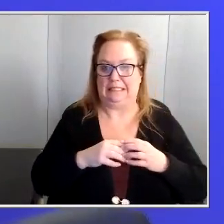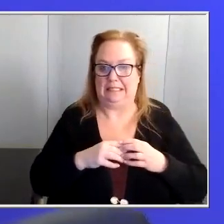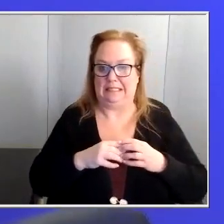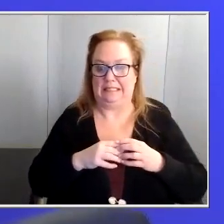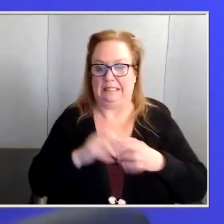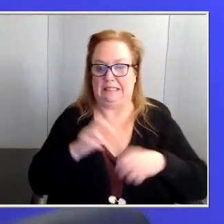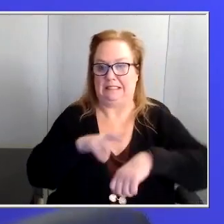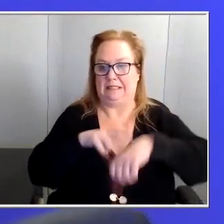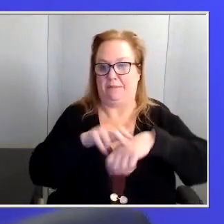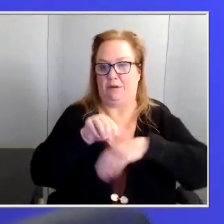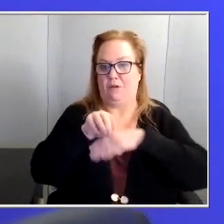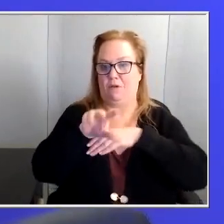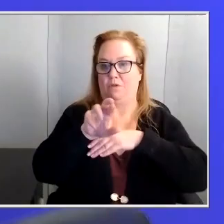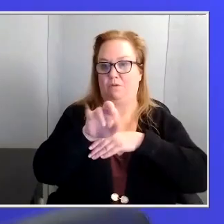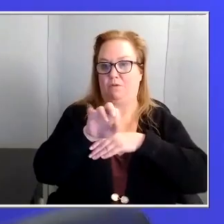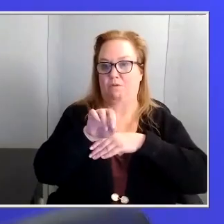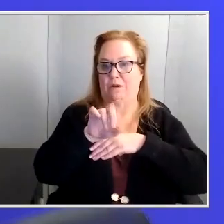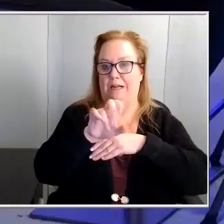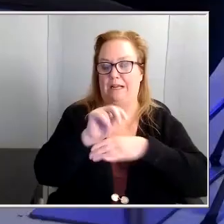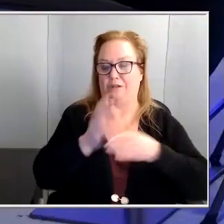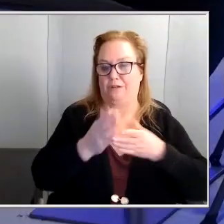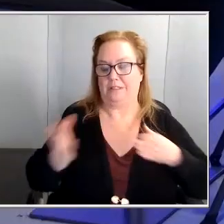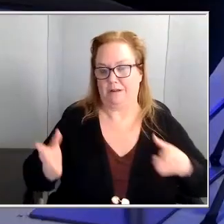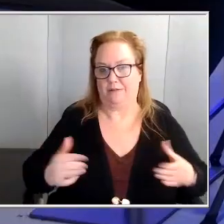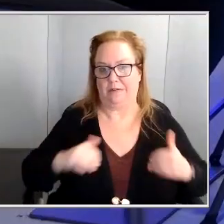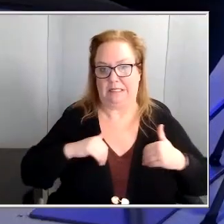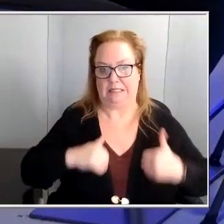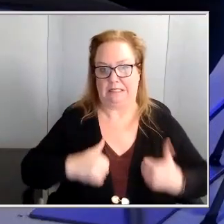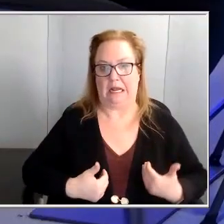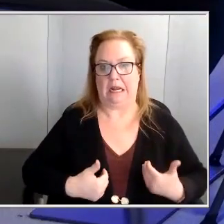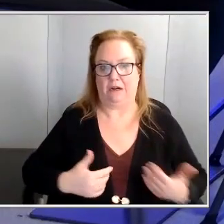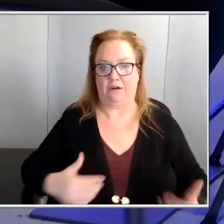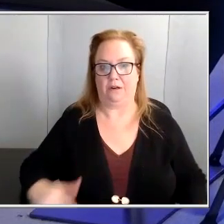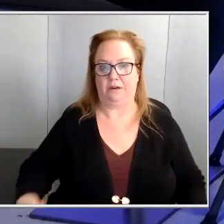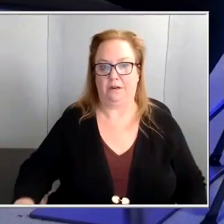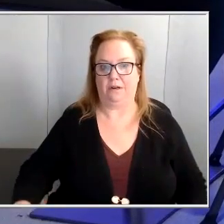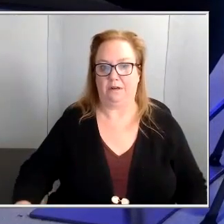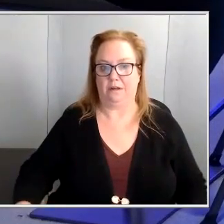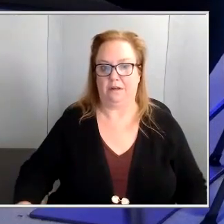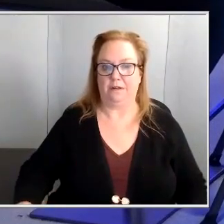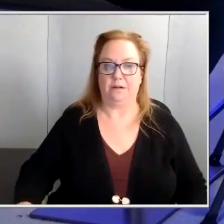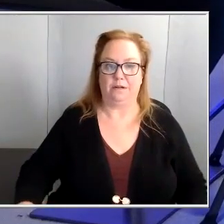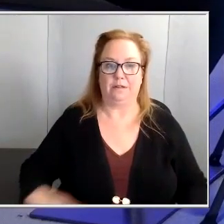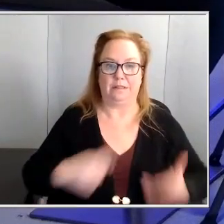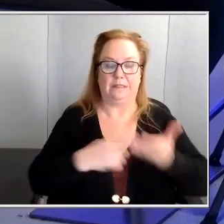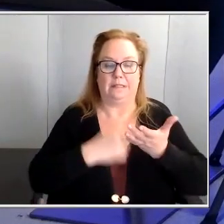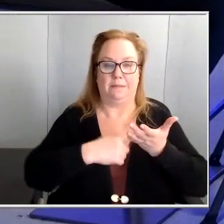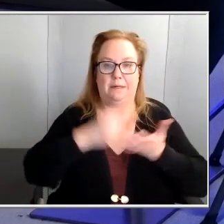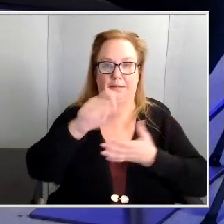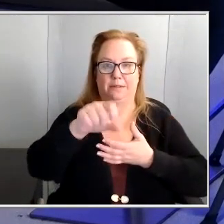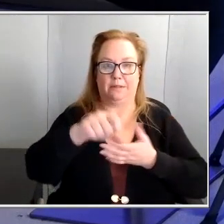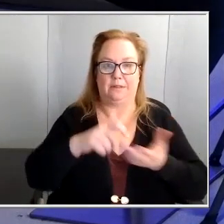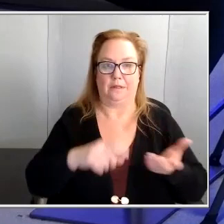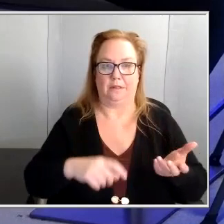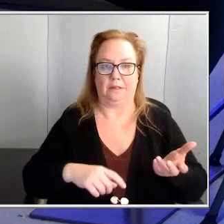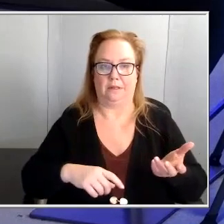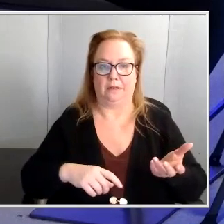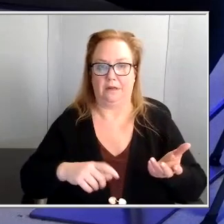typical radiation stuff. Yeah. I mean, tired, a little fatigued. Sometimes. Yeah. I don't